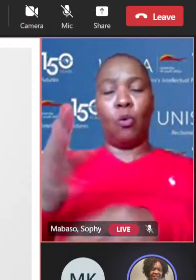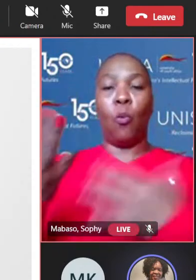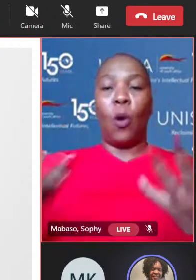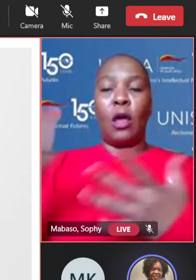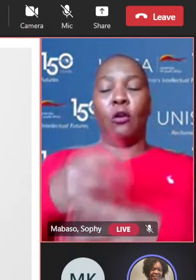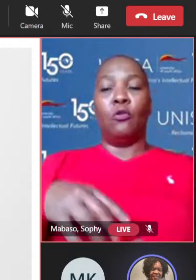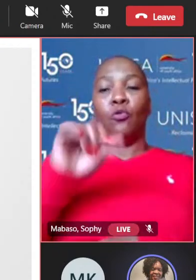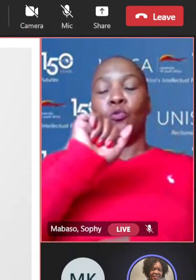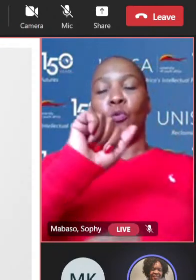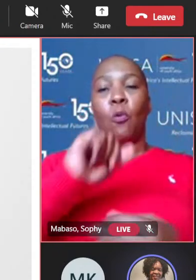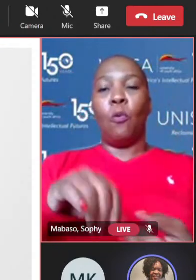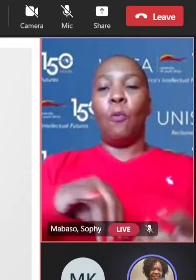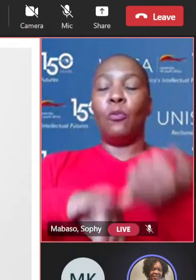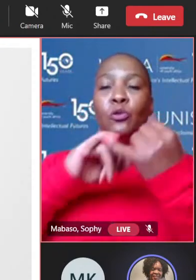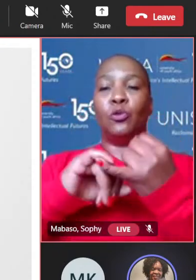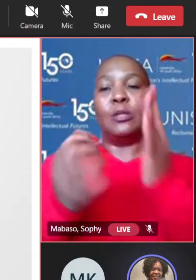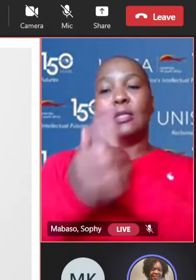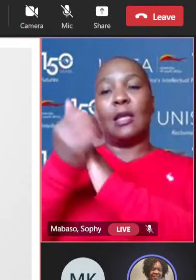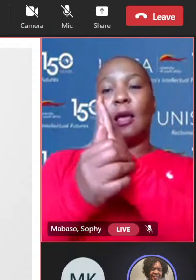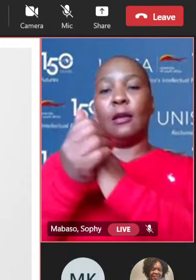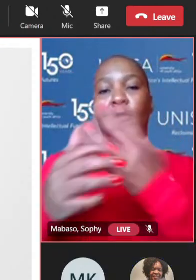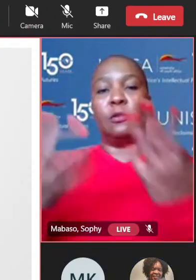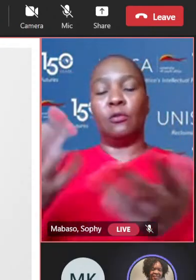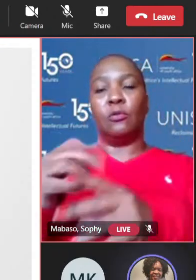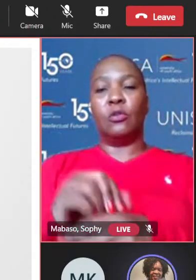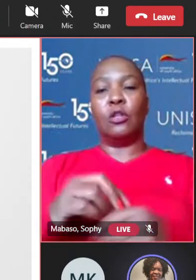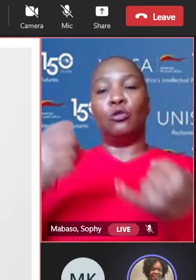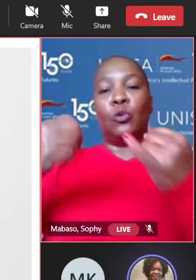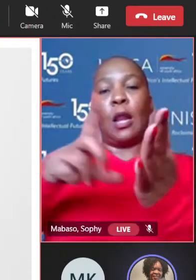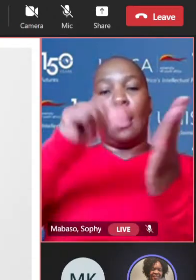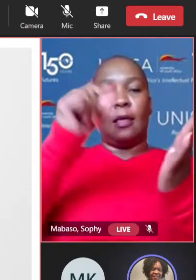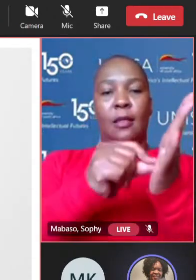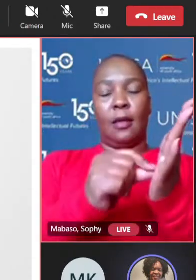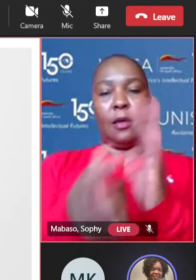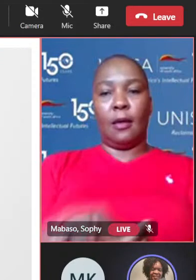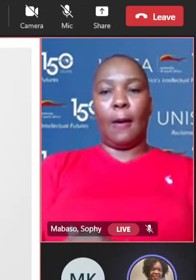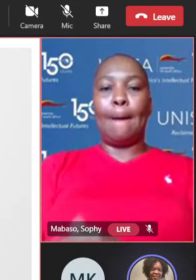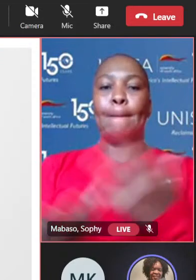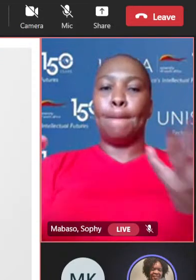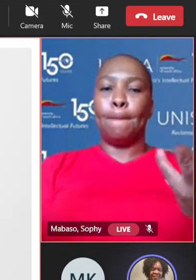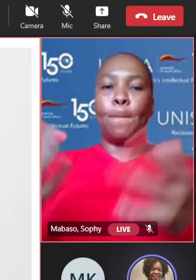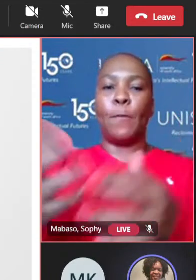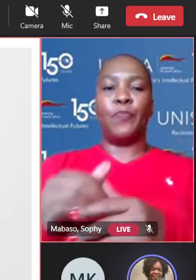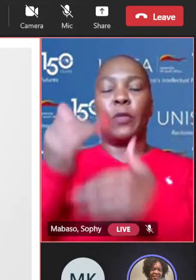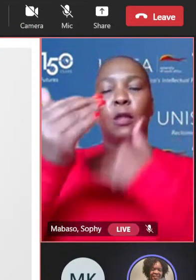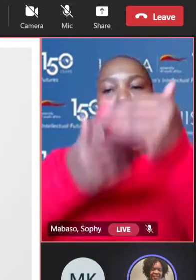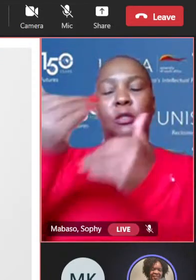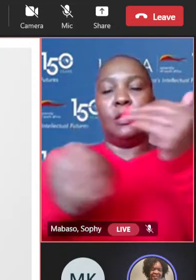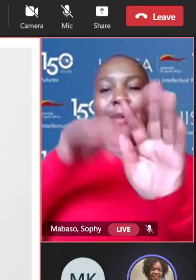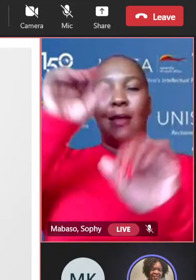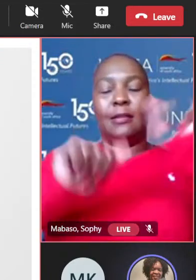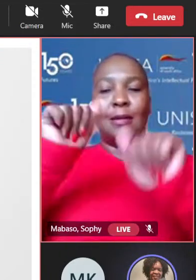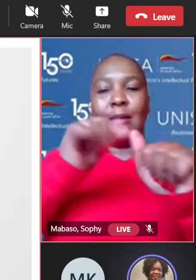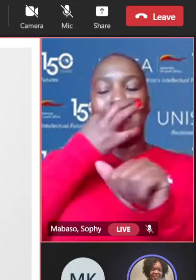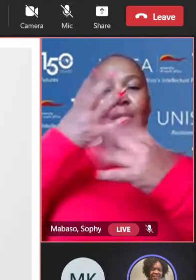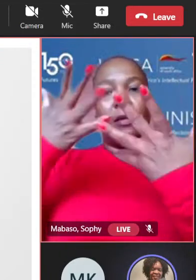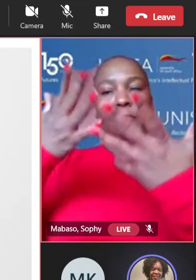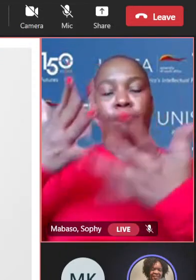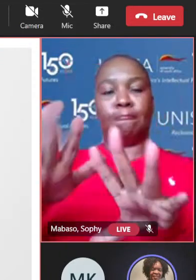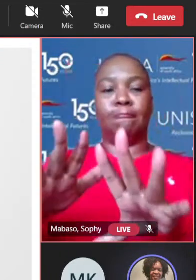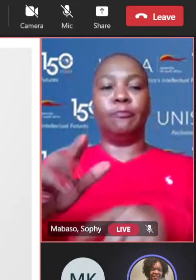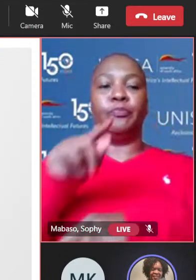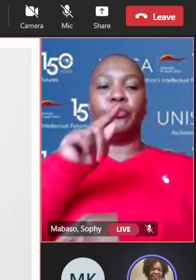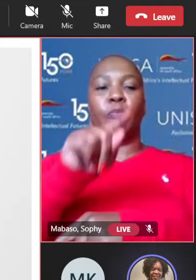well as is communicated on the tutorial later. Okay, with continuous assessment, as I said, that it's